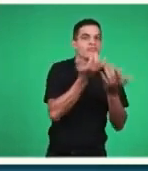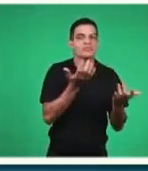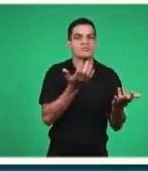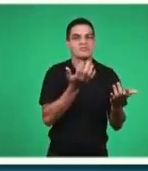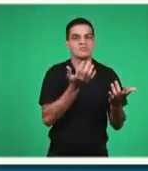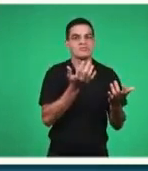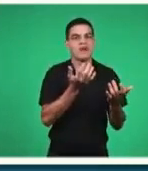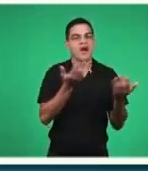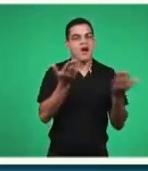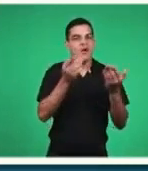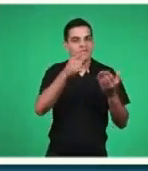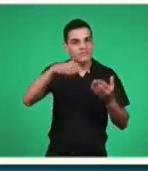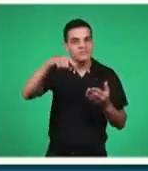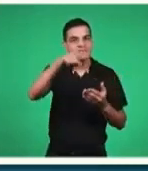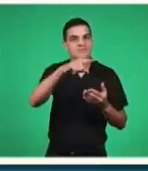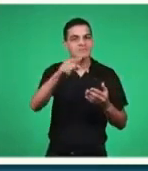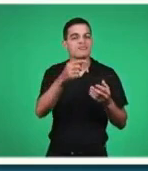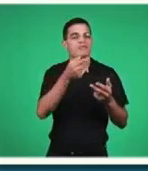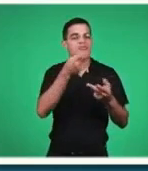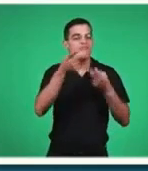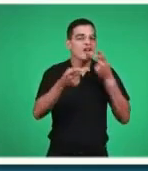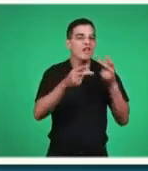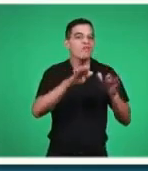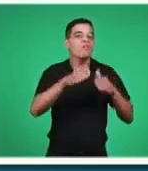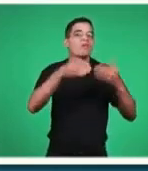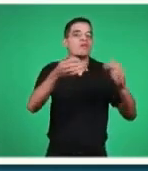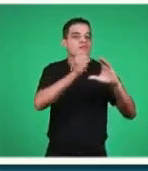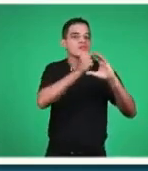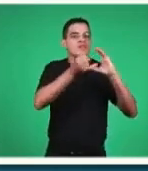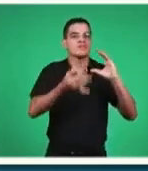many excuses?